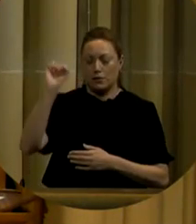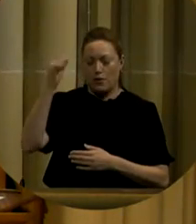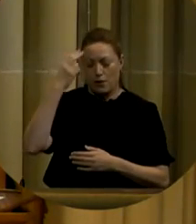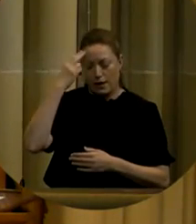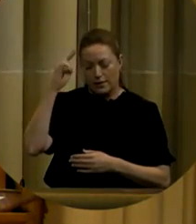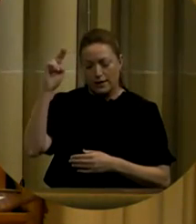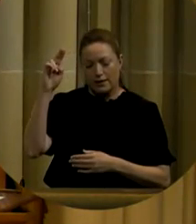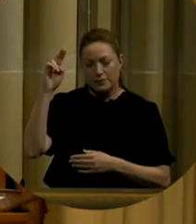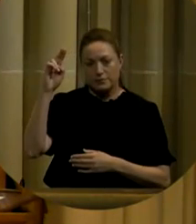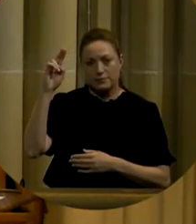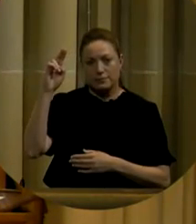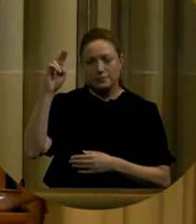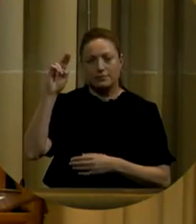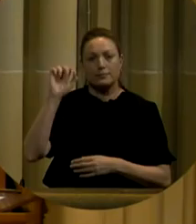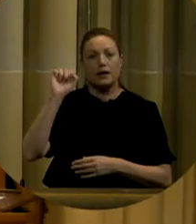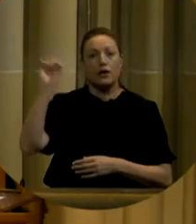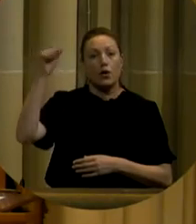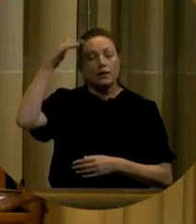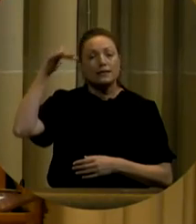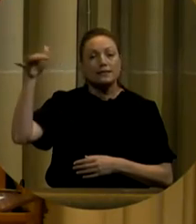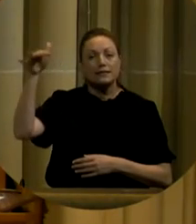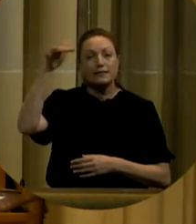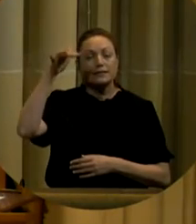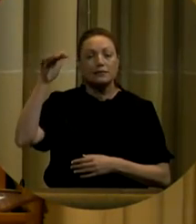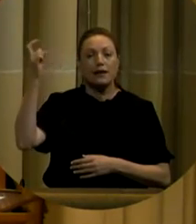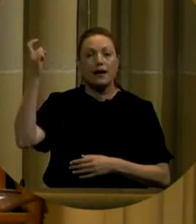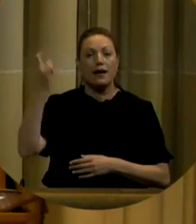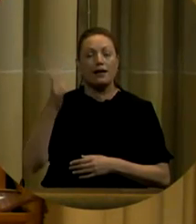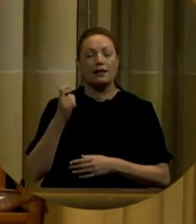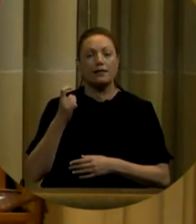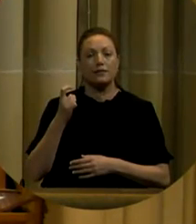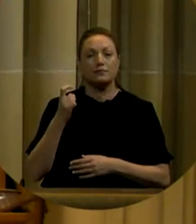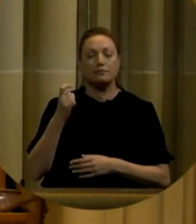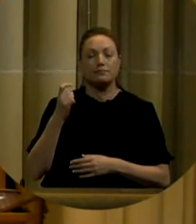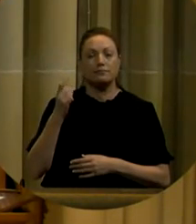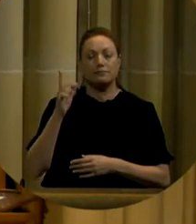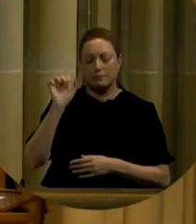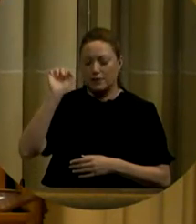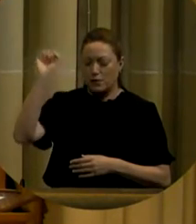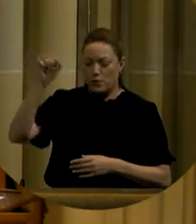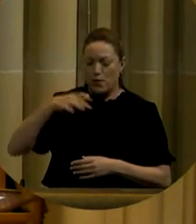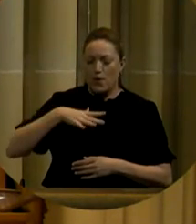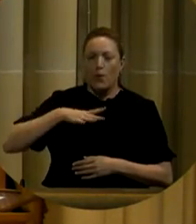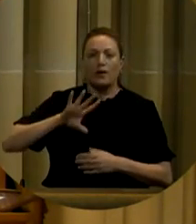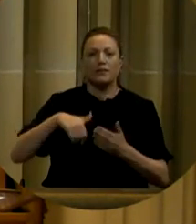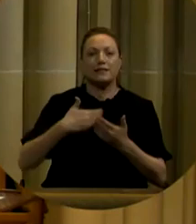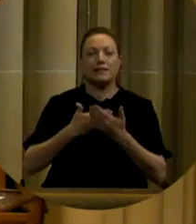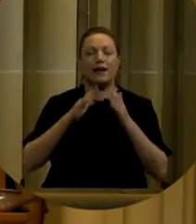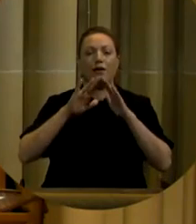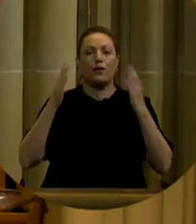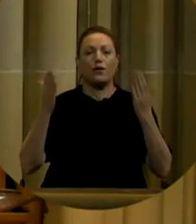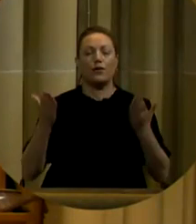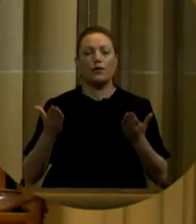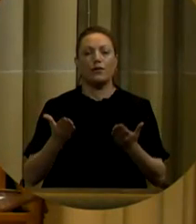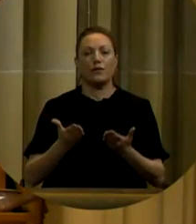hallowed be thy name, thy kingdom come, thy will be